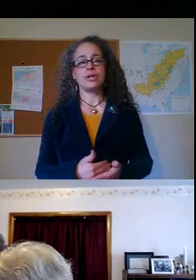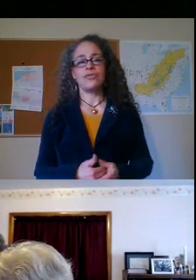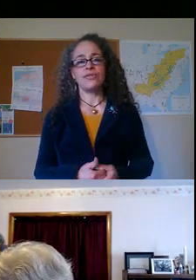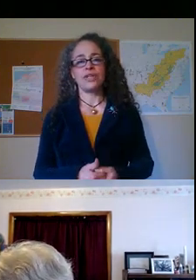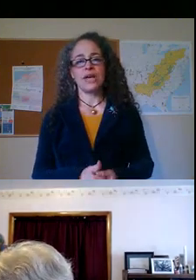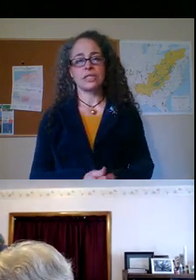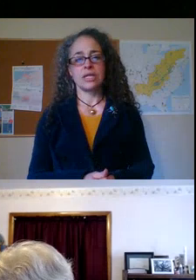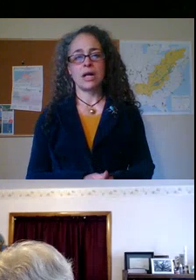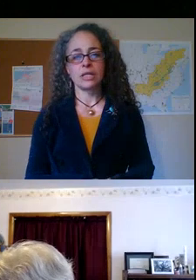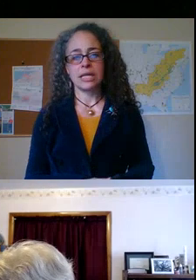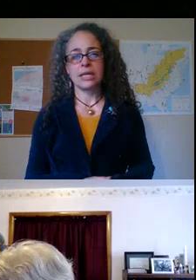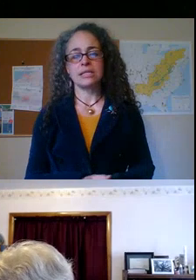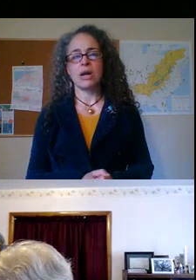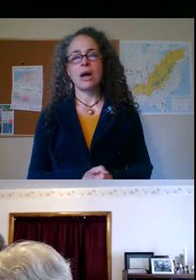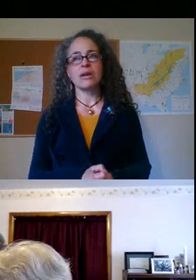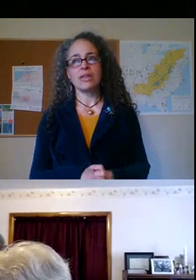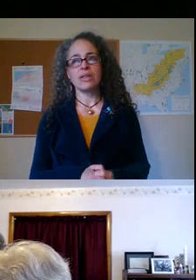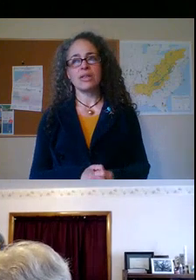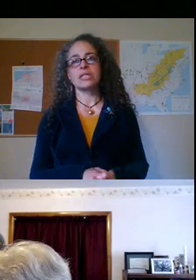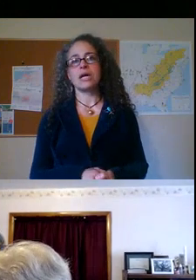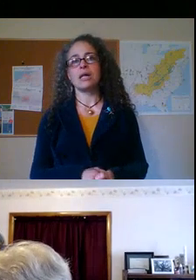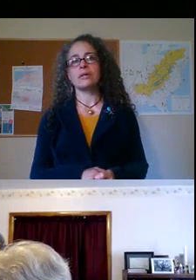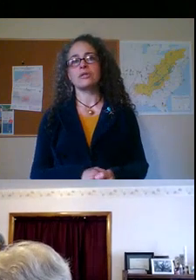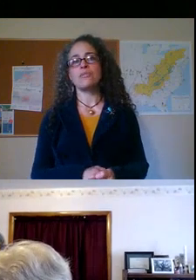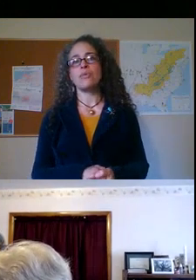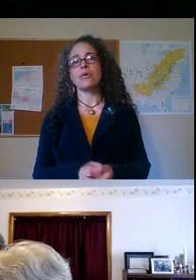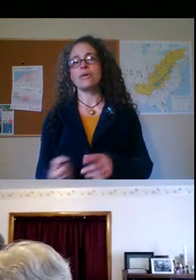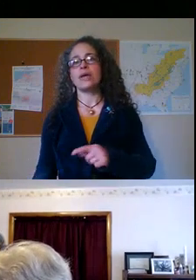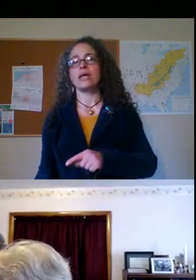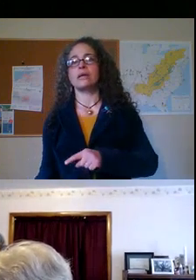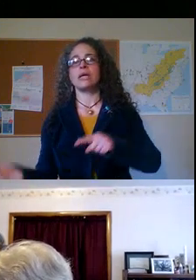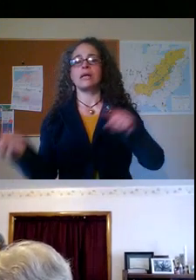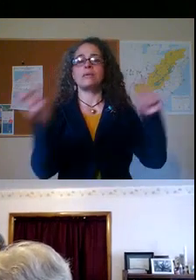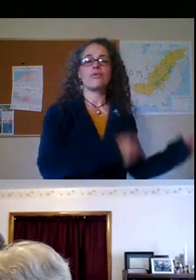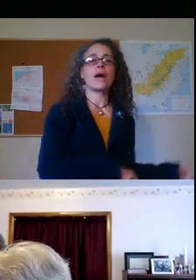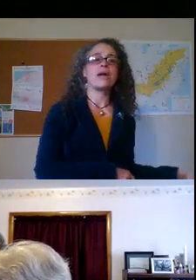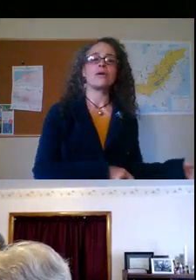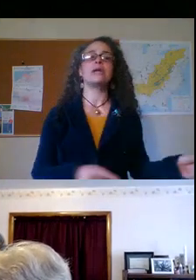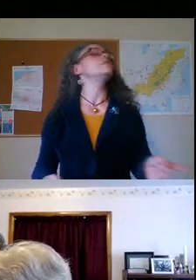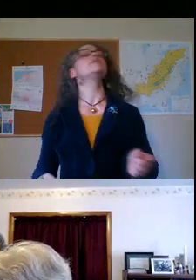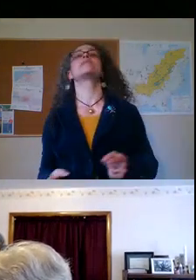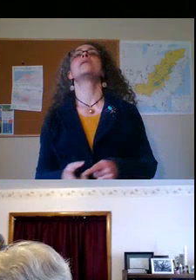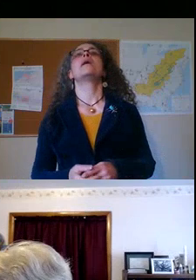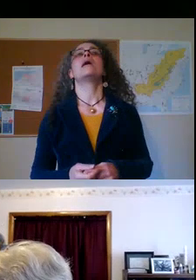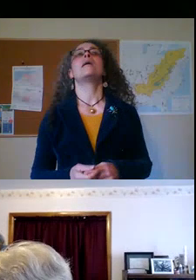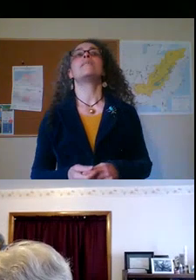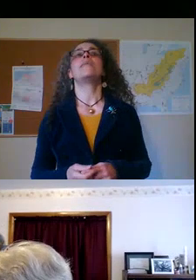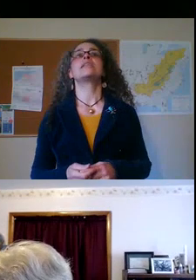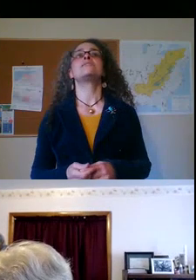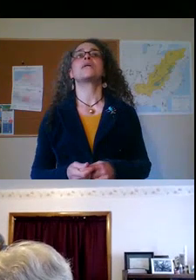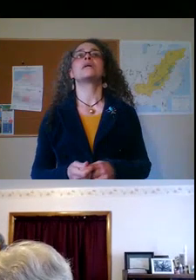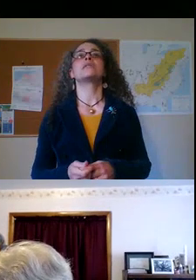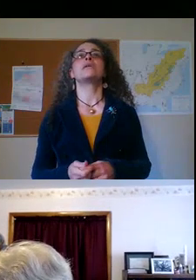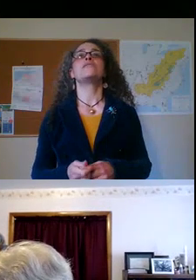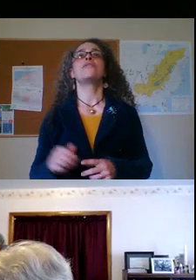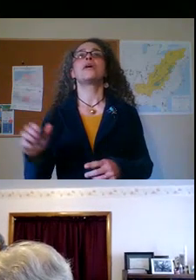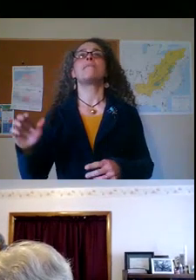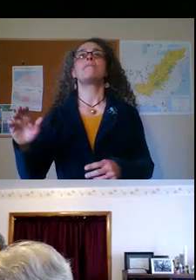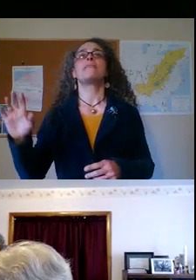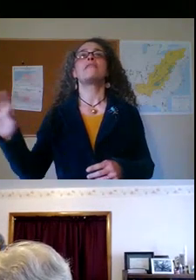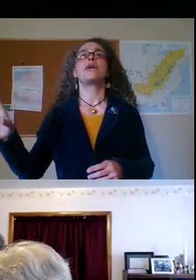grant is $250,000, and that's about $100,000 more than in prior years. And that's